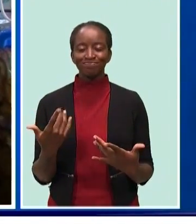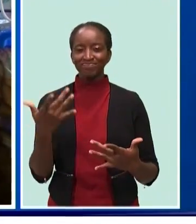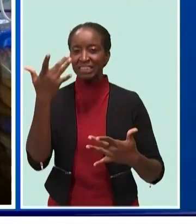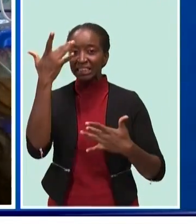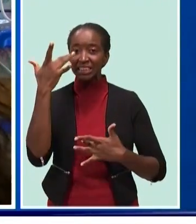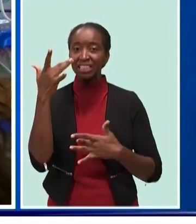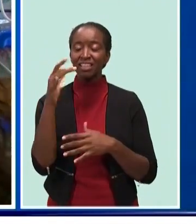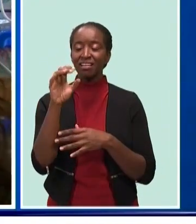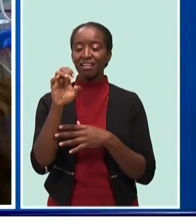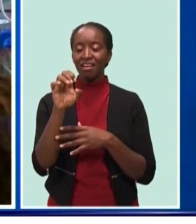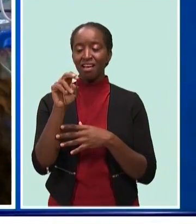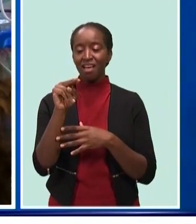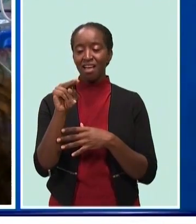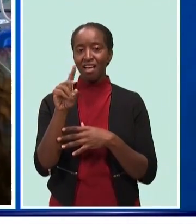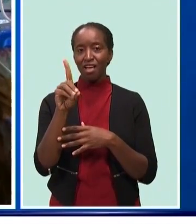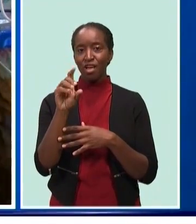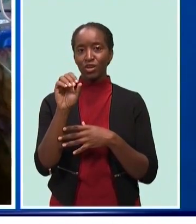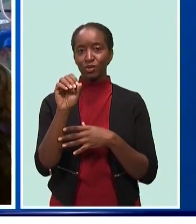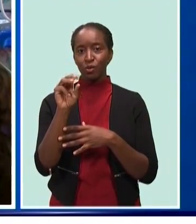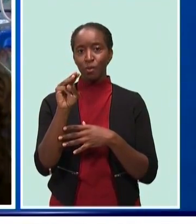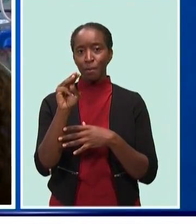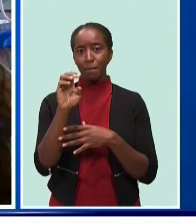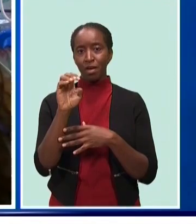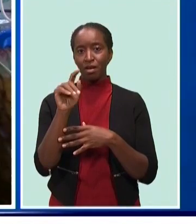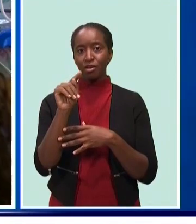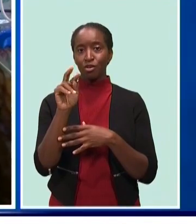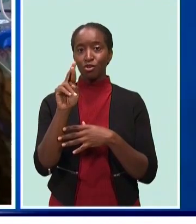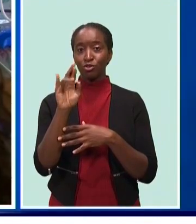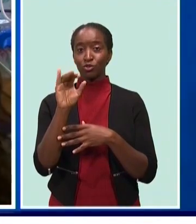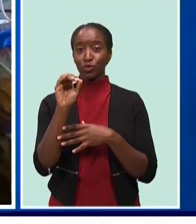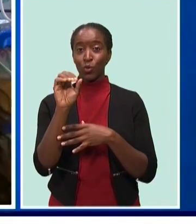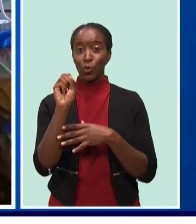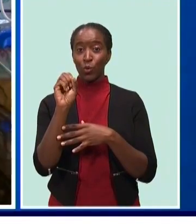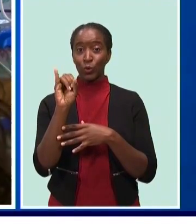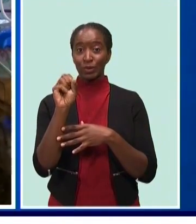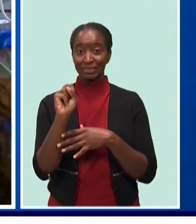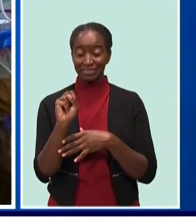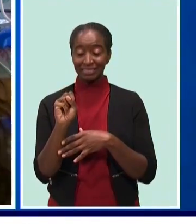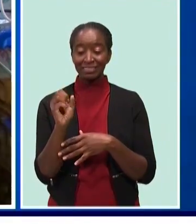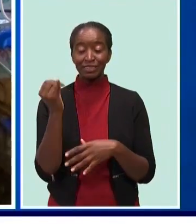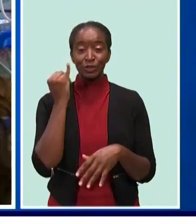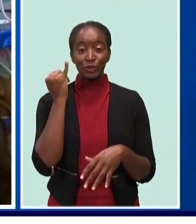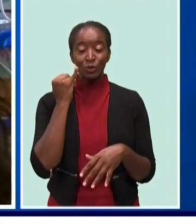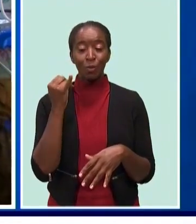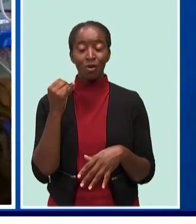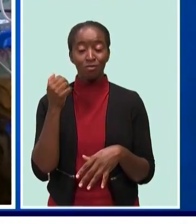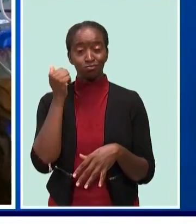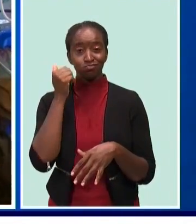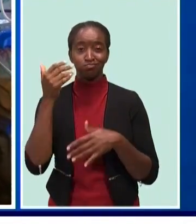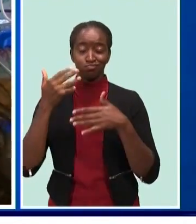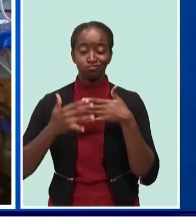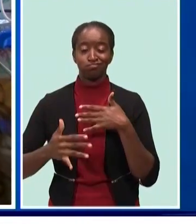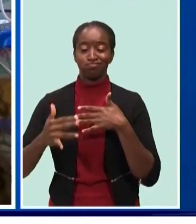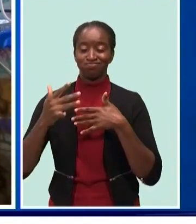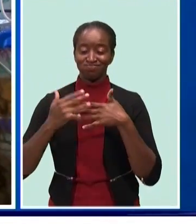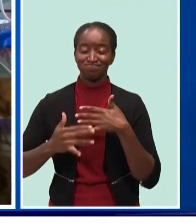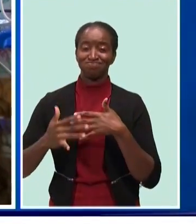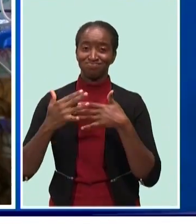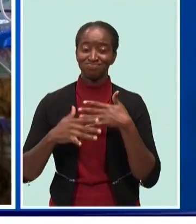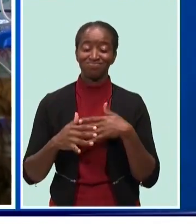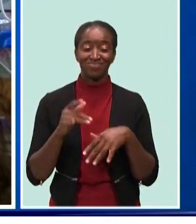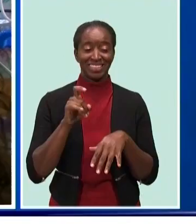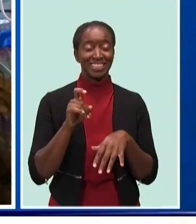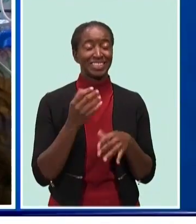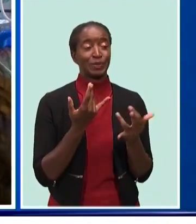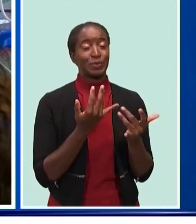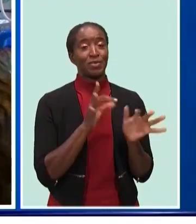in the hospital and have an emergency and you have to wait on relatives to bring your necessities. So we started the endo drive